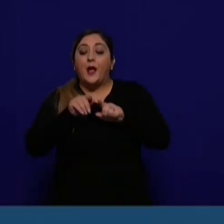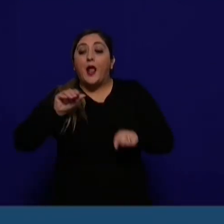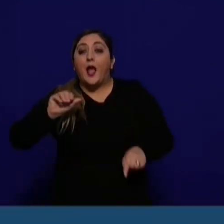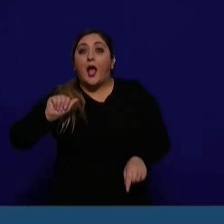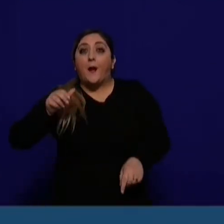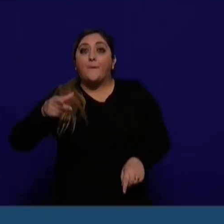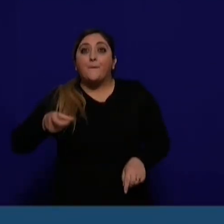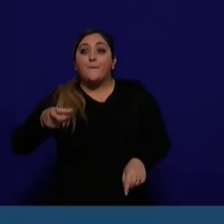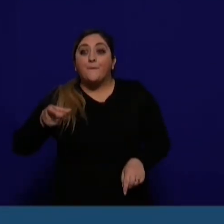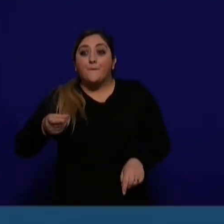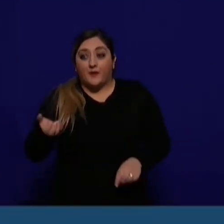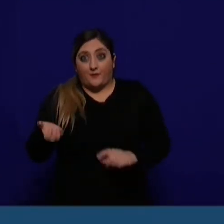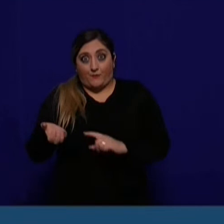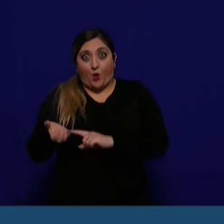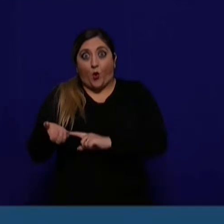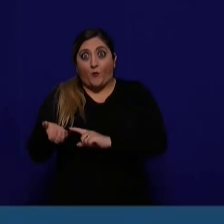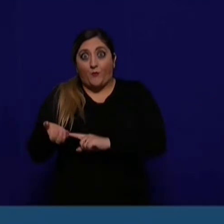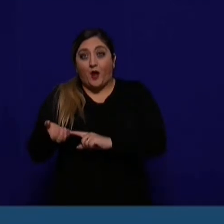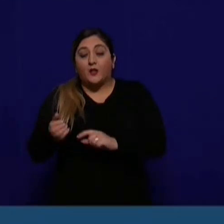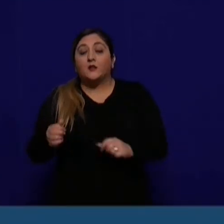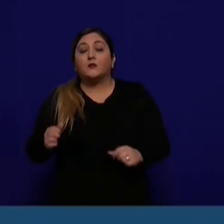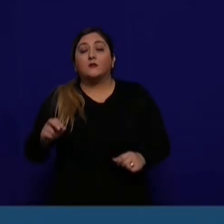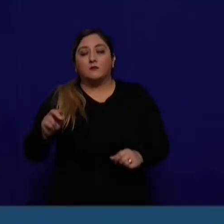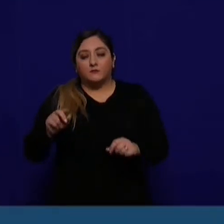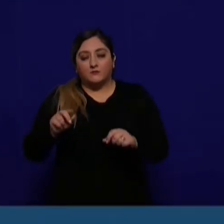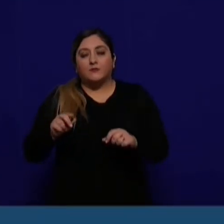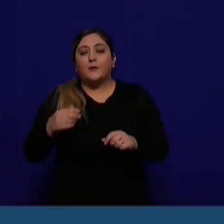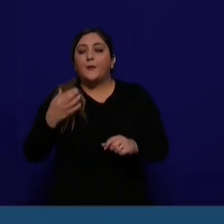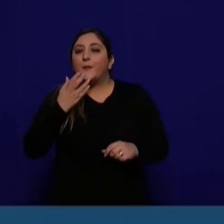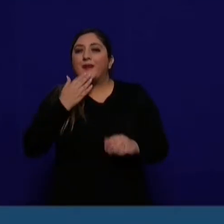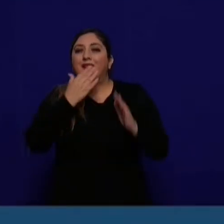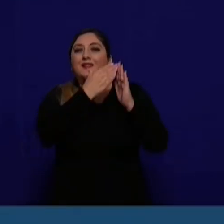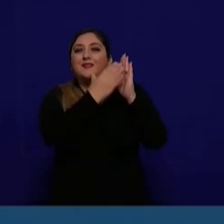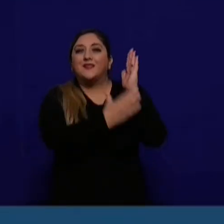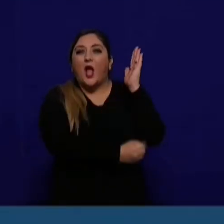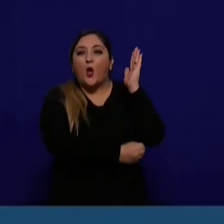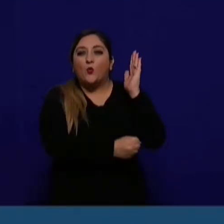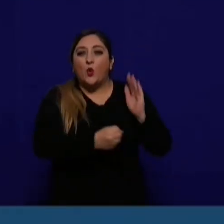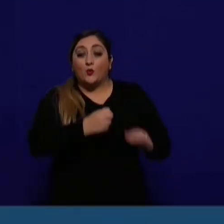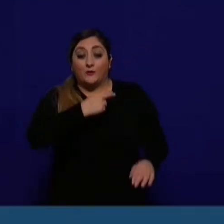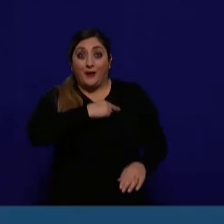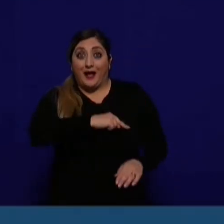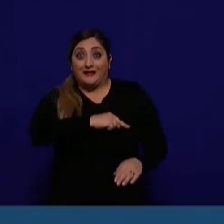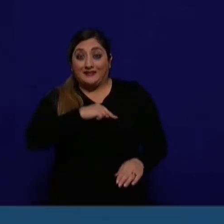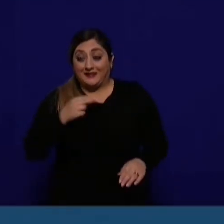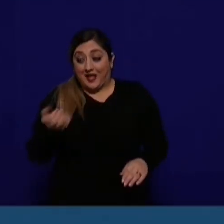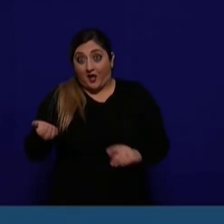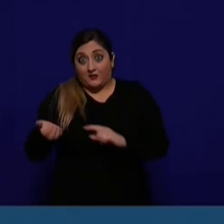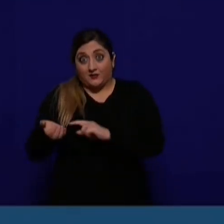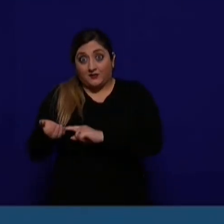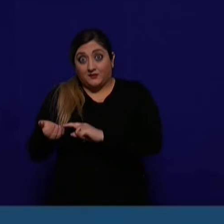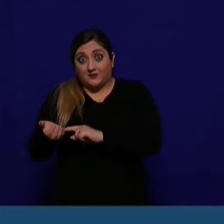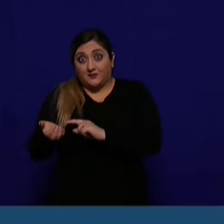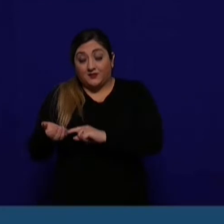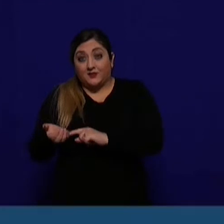li għandna li inti din l-app li tiddownloadja fuq il-mobile tiegħek aw Malta, jekk inti ħassifer barra minn Malta, irridu li